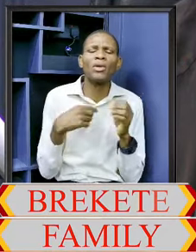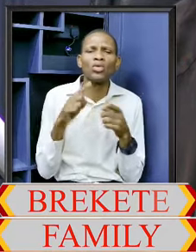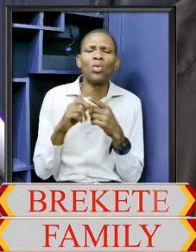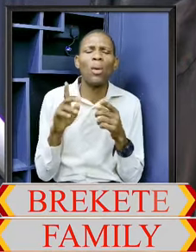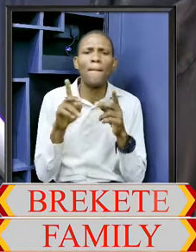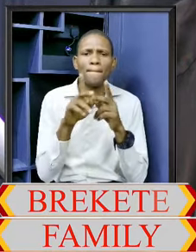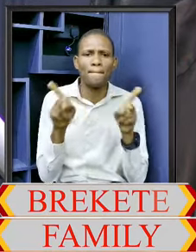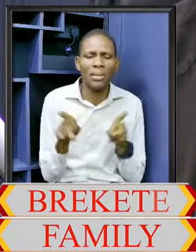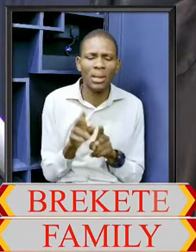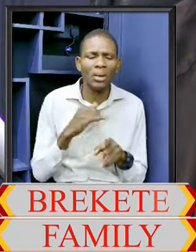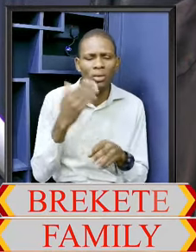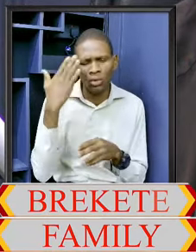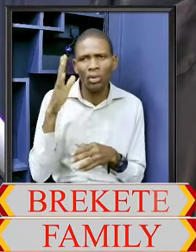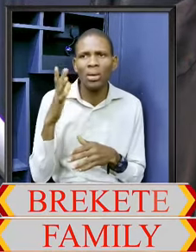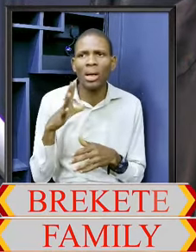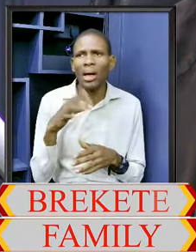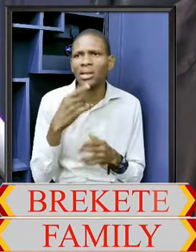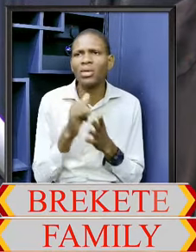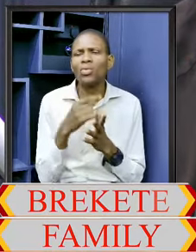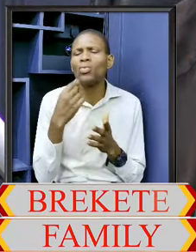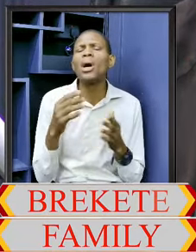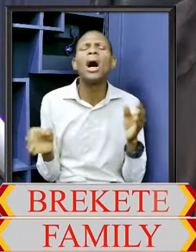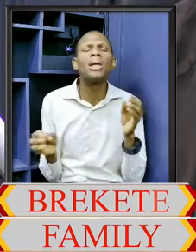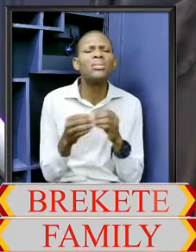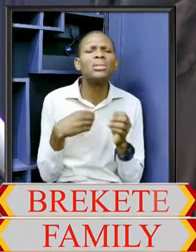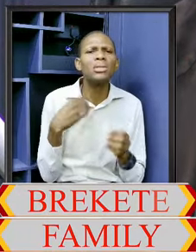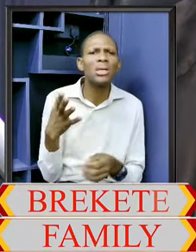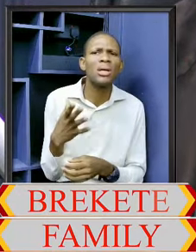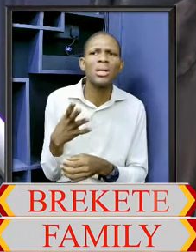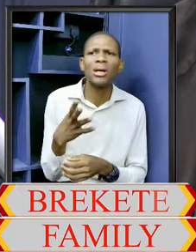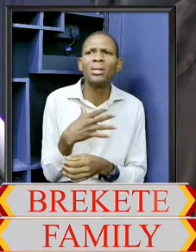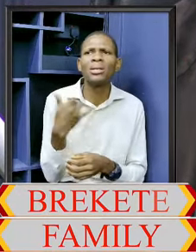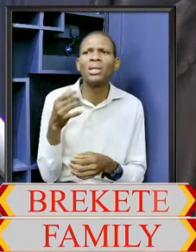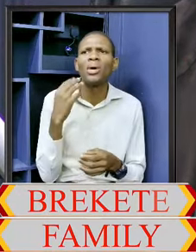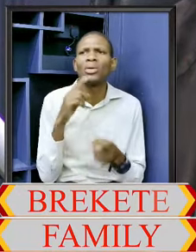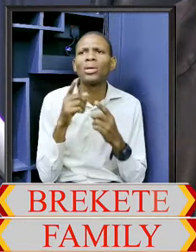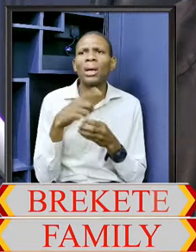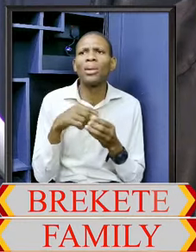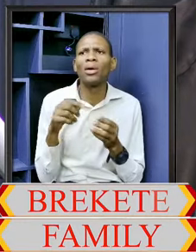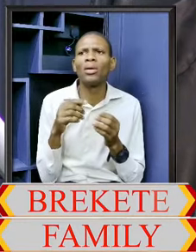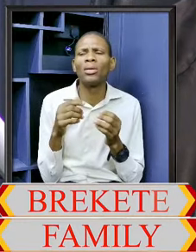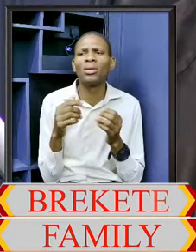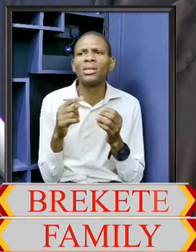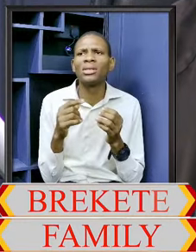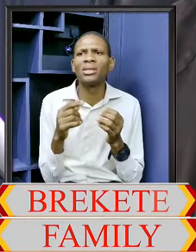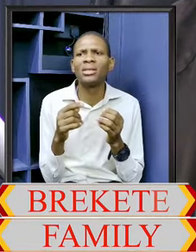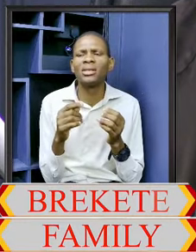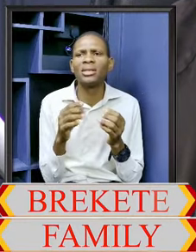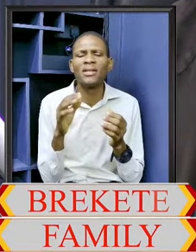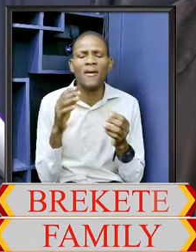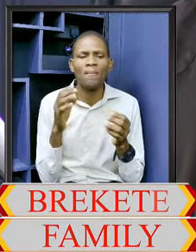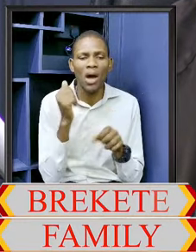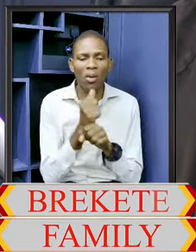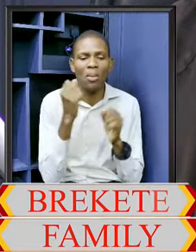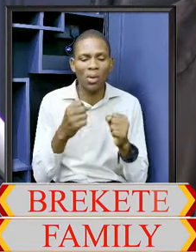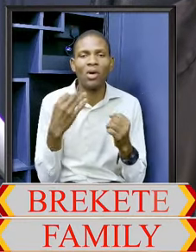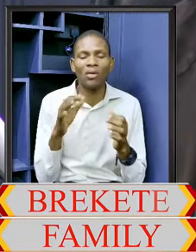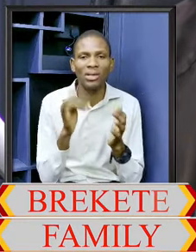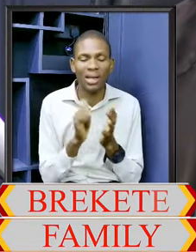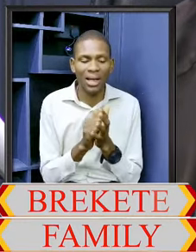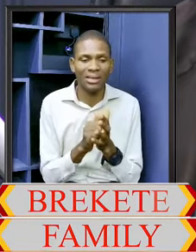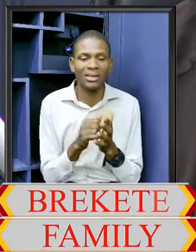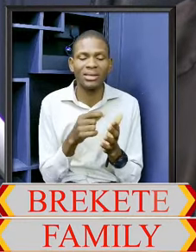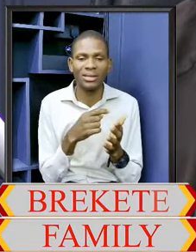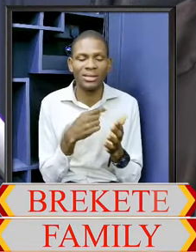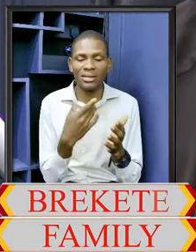is. So I said, who added me? I don't know the person. They were talking about the efficacy of the product. The person said, I use that for my